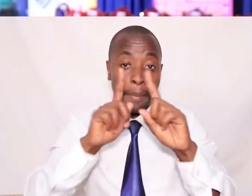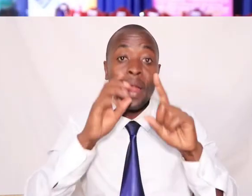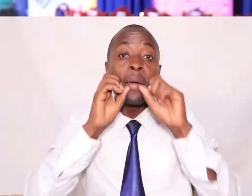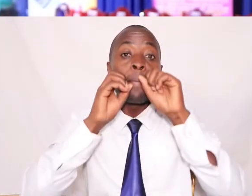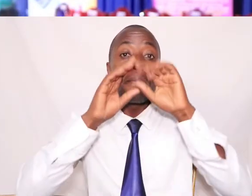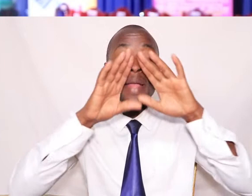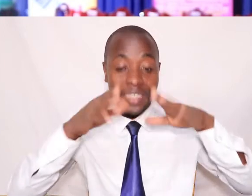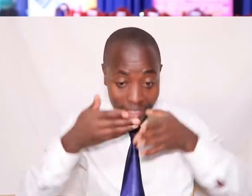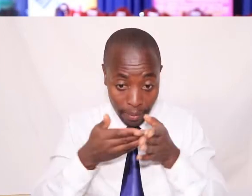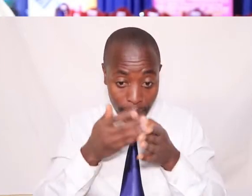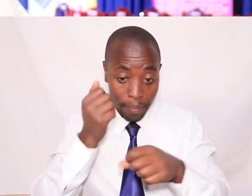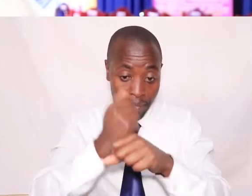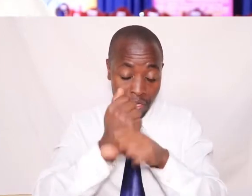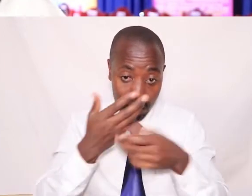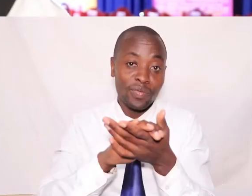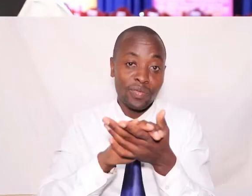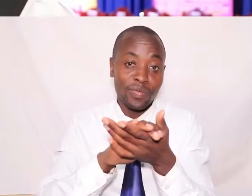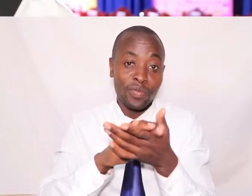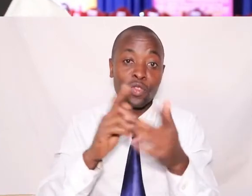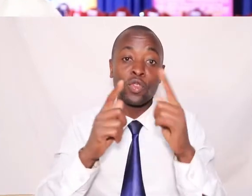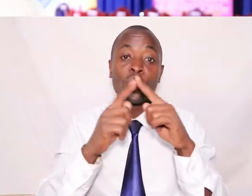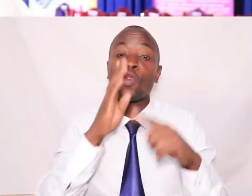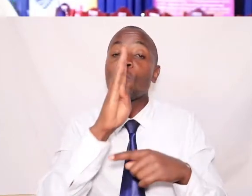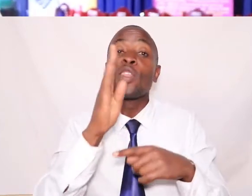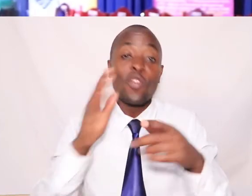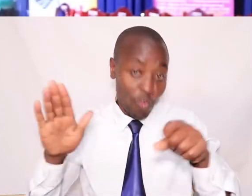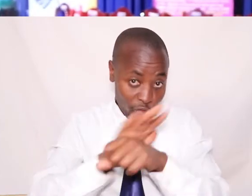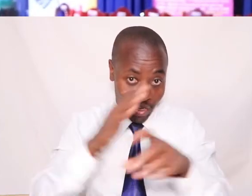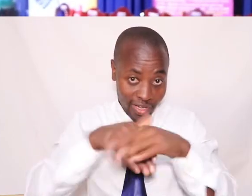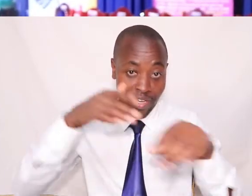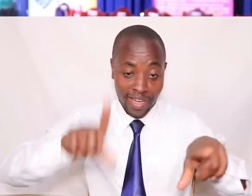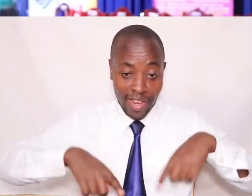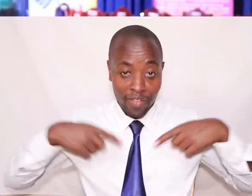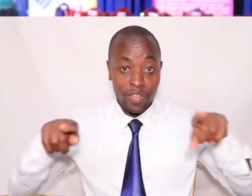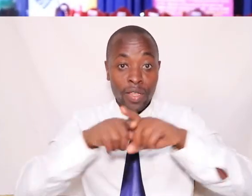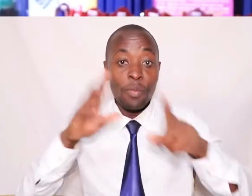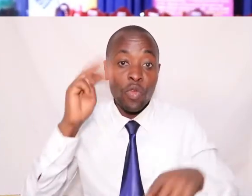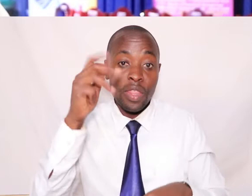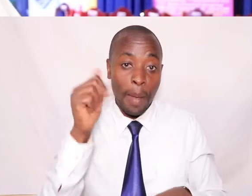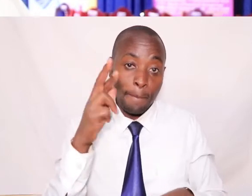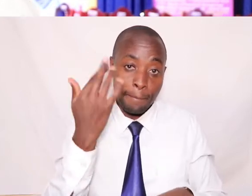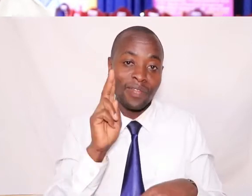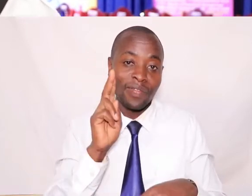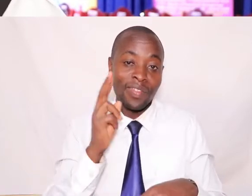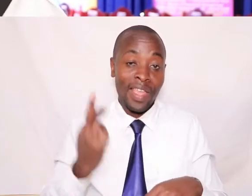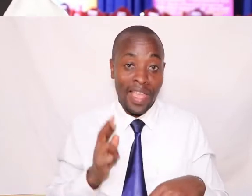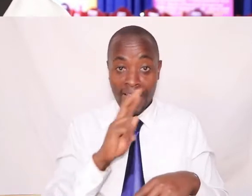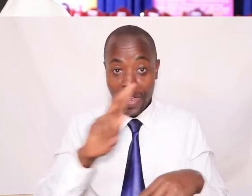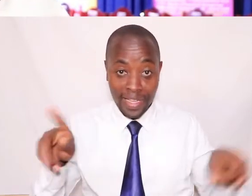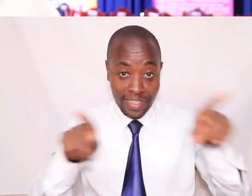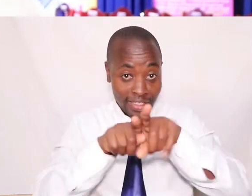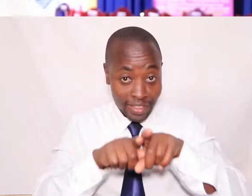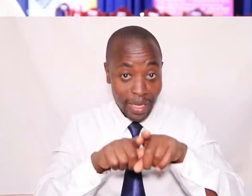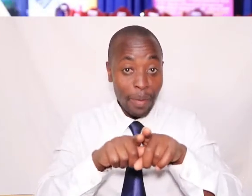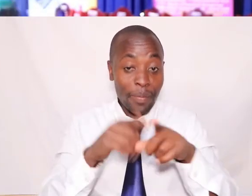and allowed his promises to be fulfilled in his life. The same with Mary. God used her. Even in her